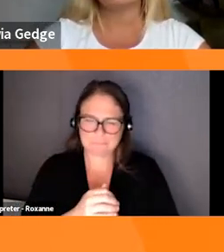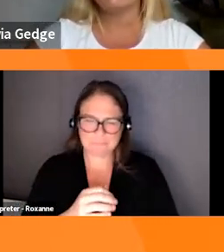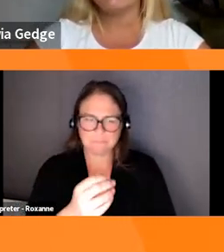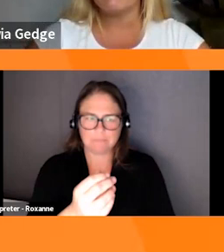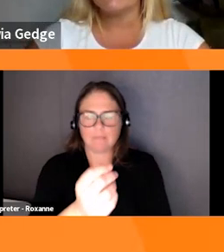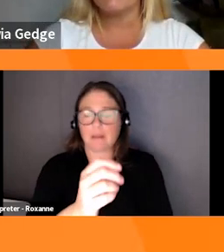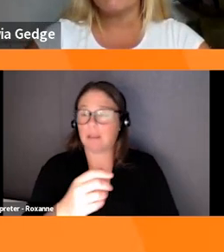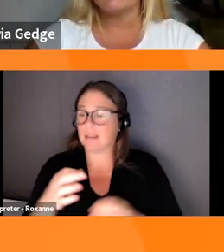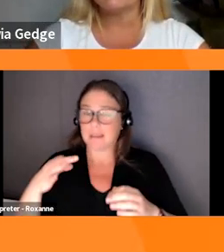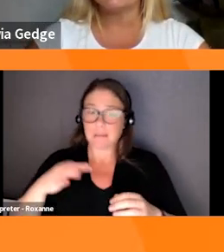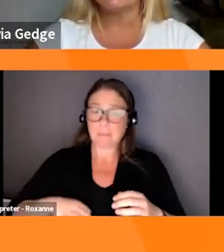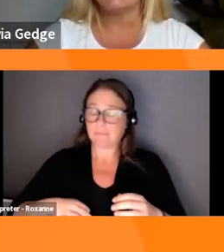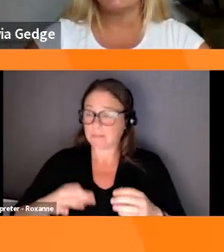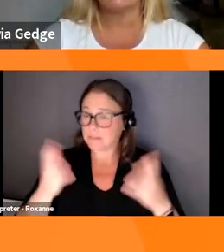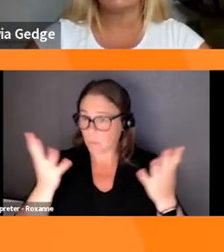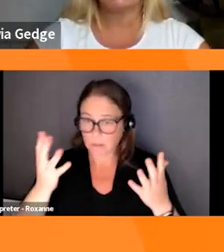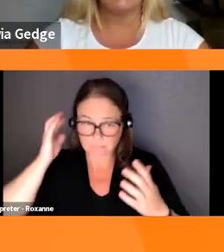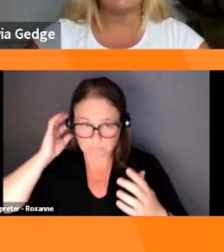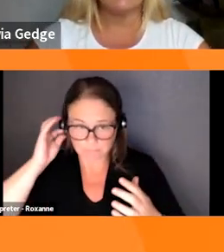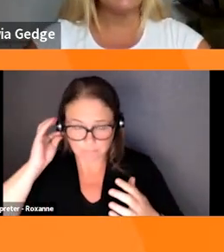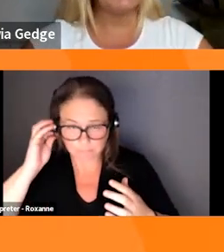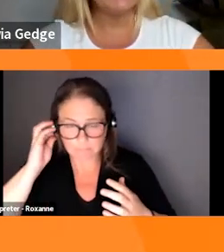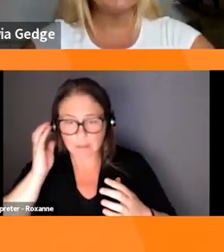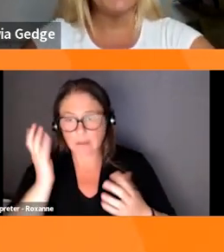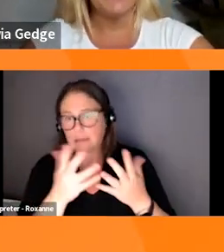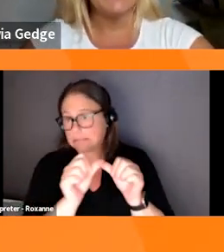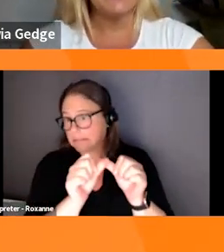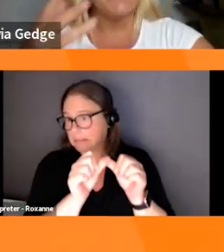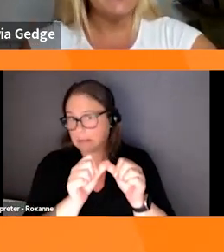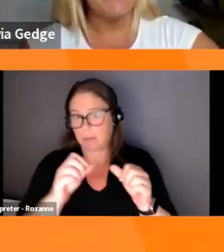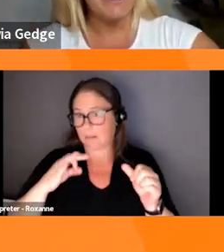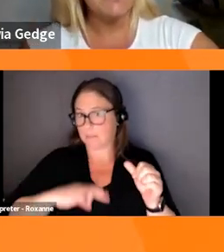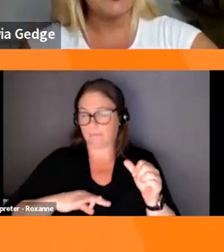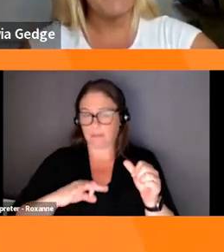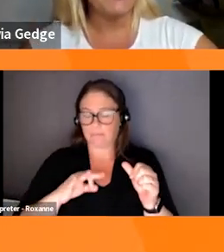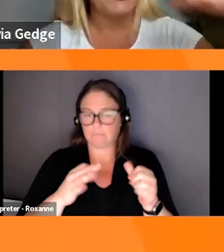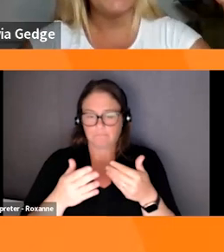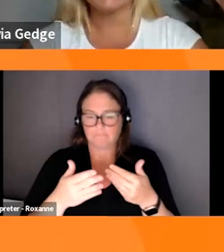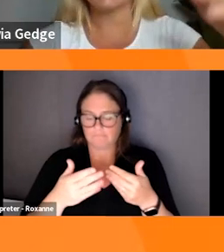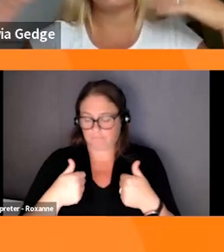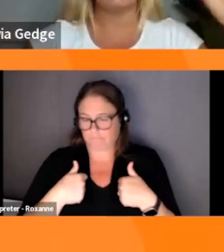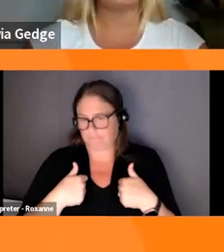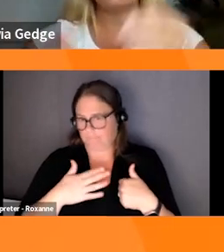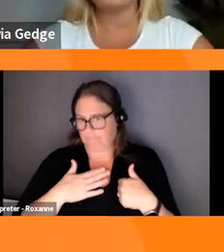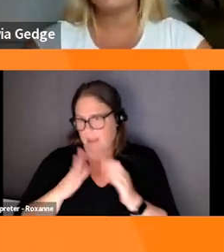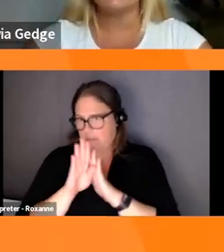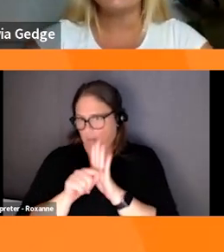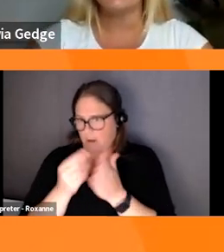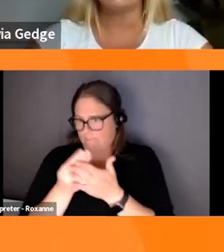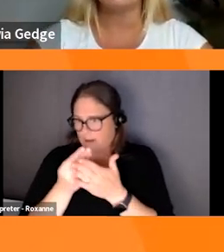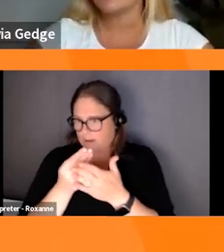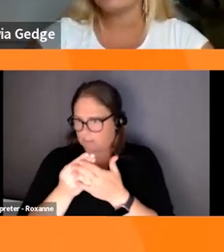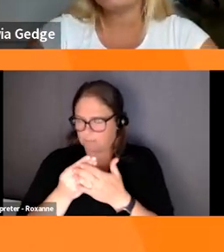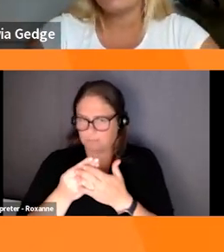There is many benefits of being sustainable. And to me, it's always, even as a finance professional, sustainability,